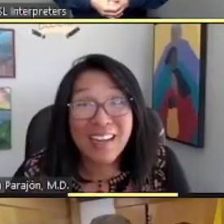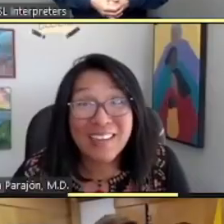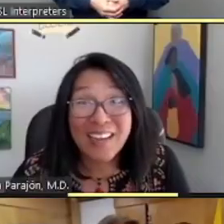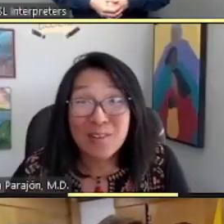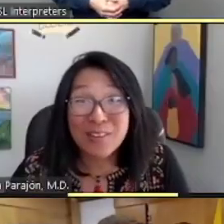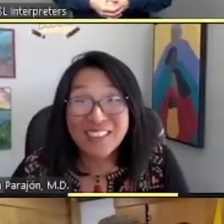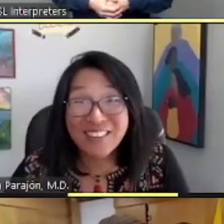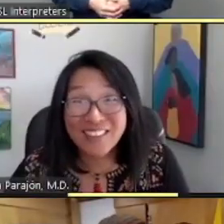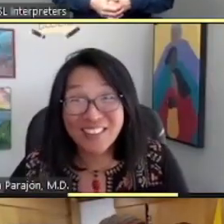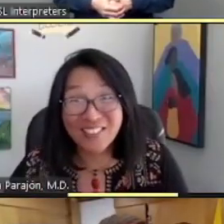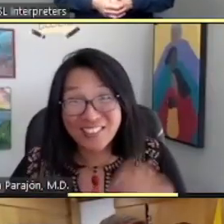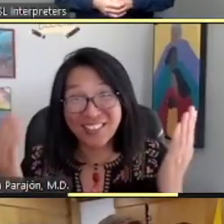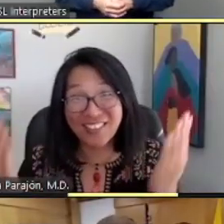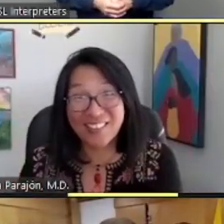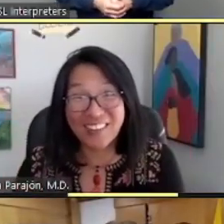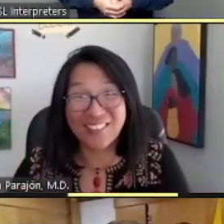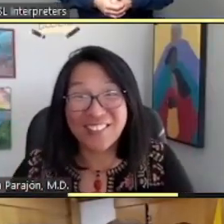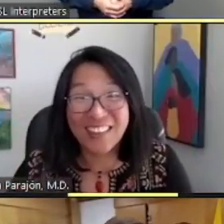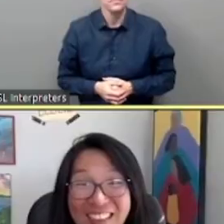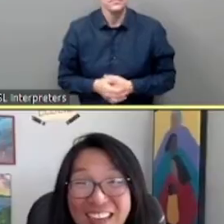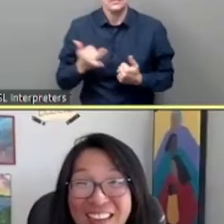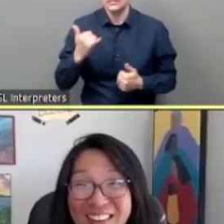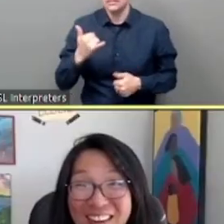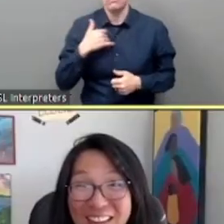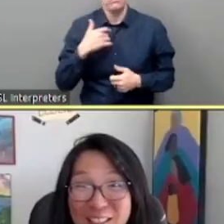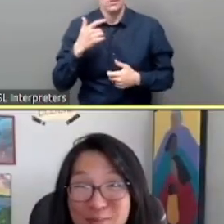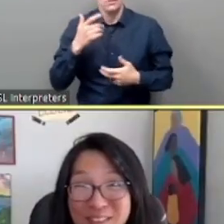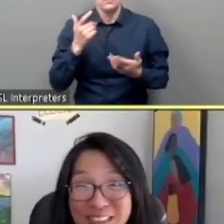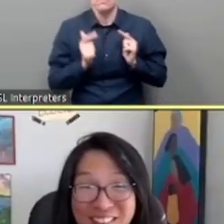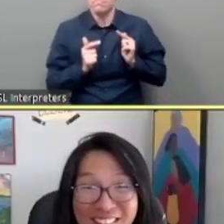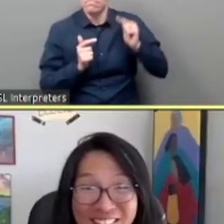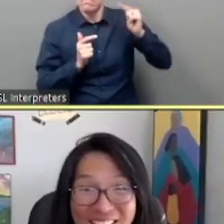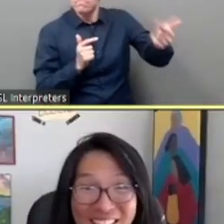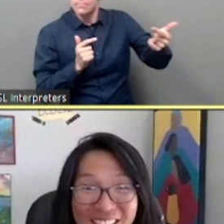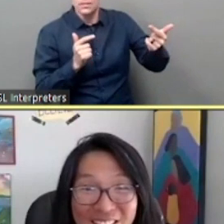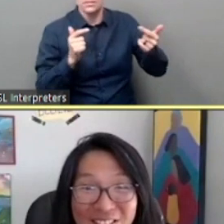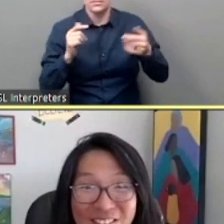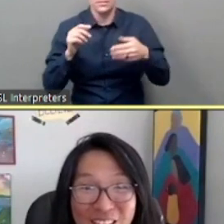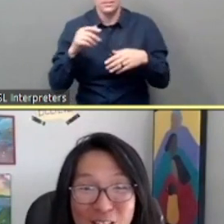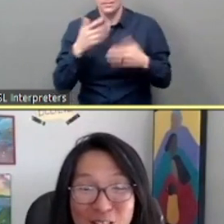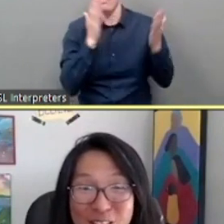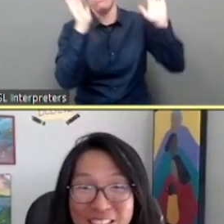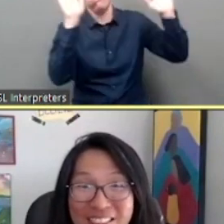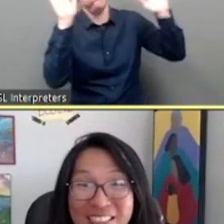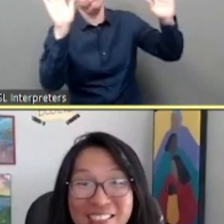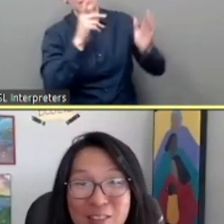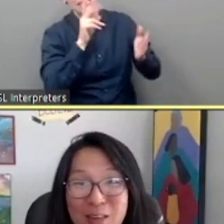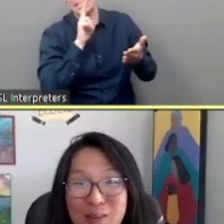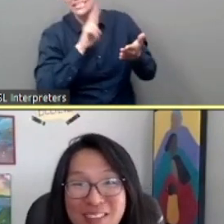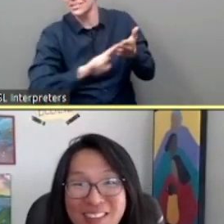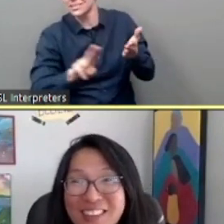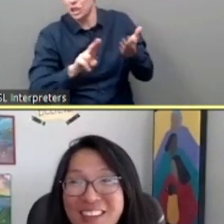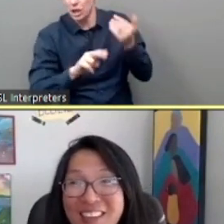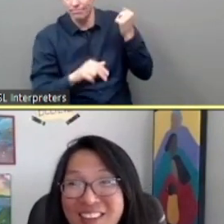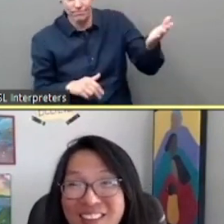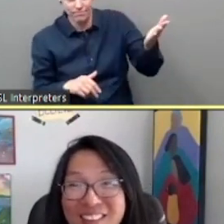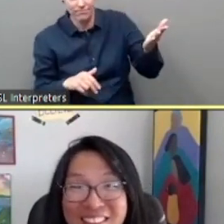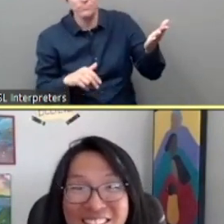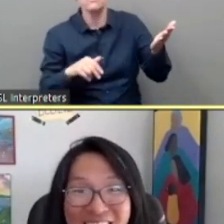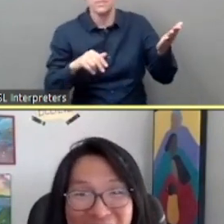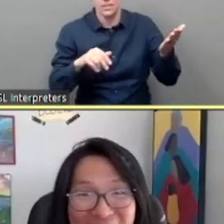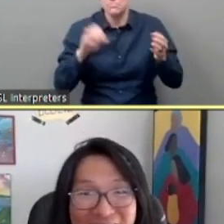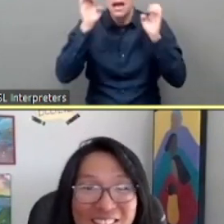And now I'm going to turn it over to, our awesome Secretary of the Education Department,